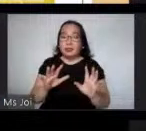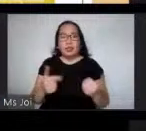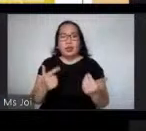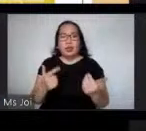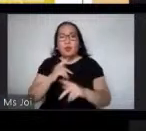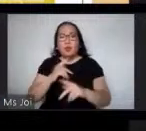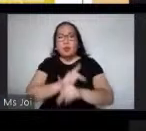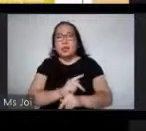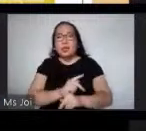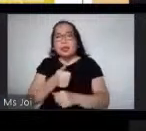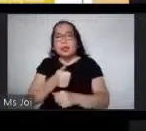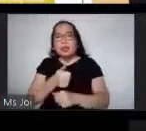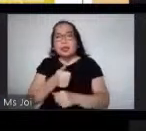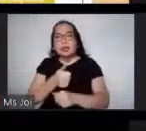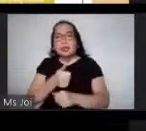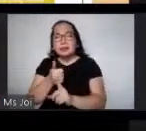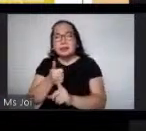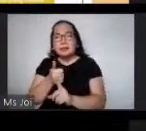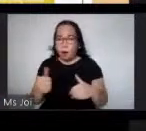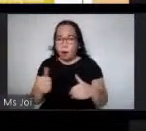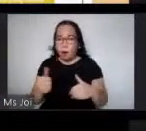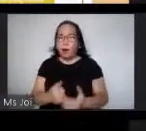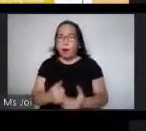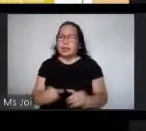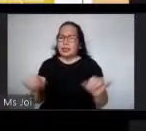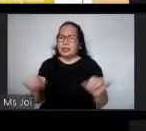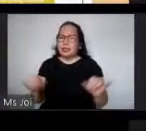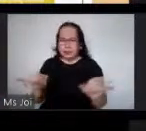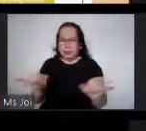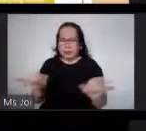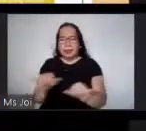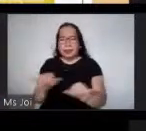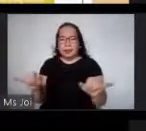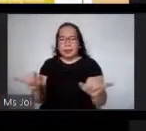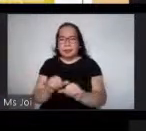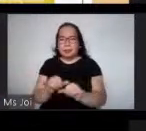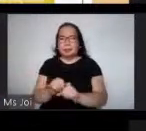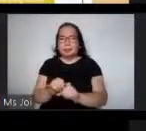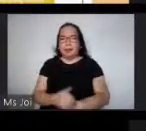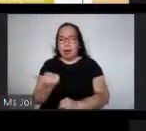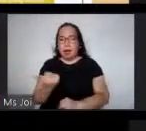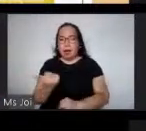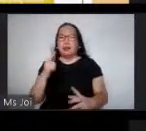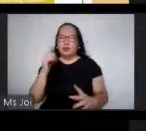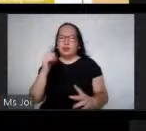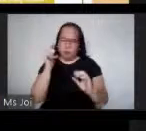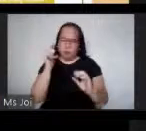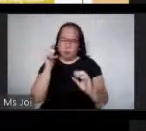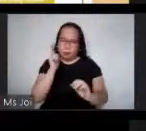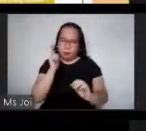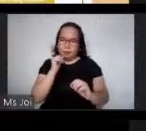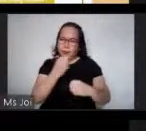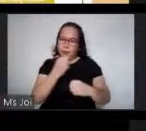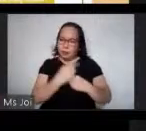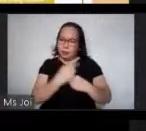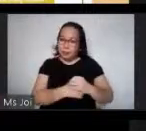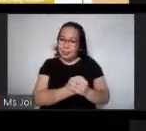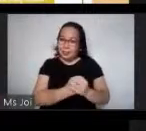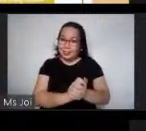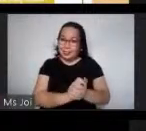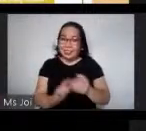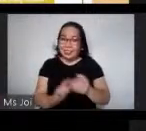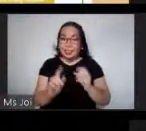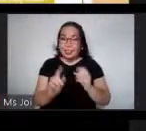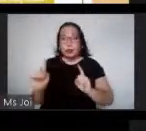the disease as any other person. So, hand washing, physical distancing, wearing